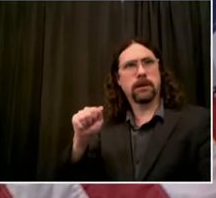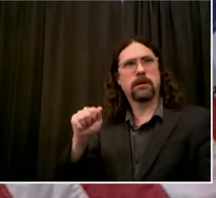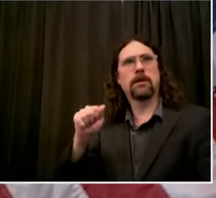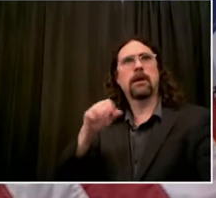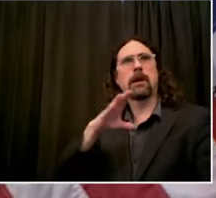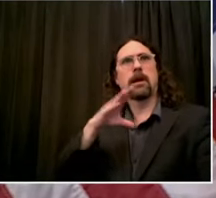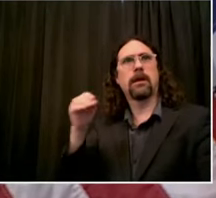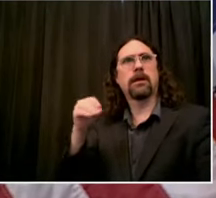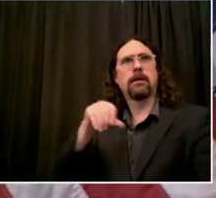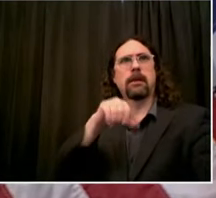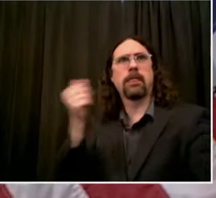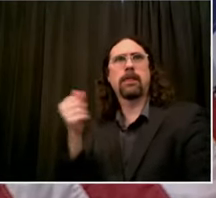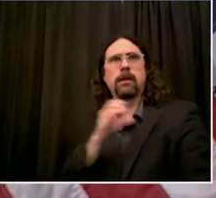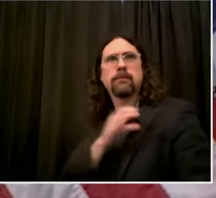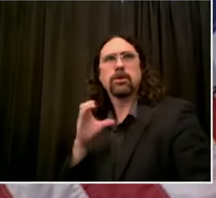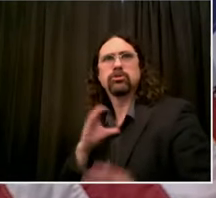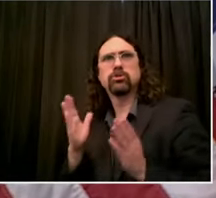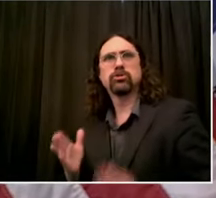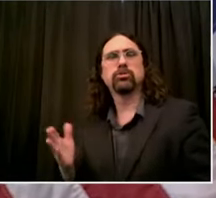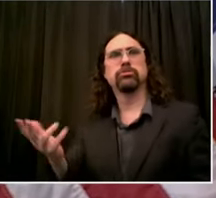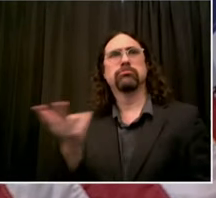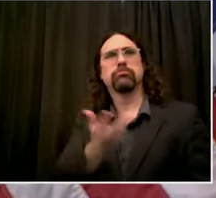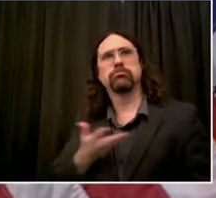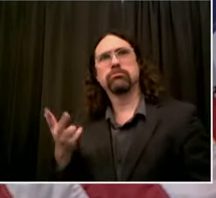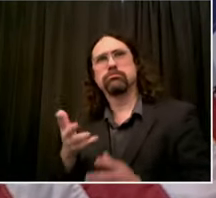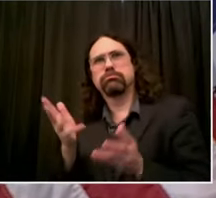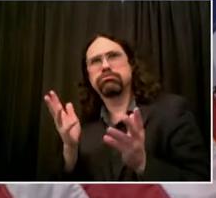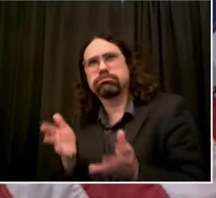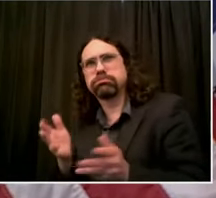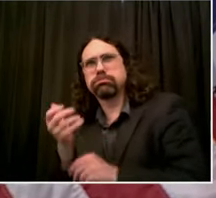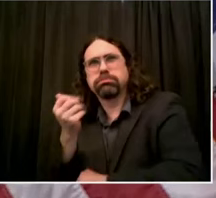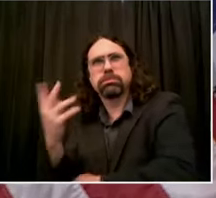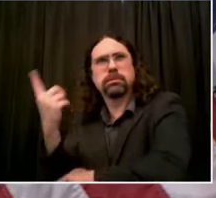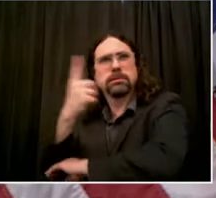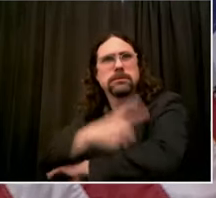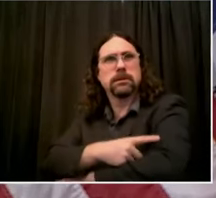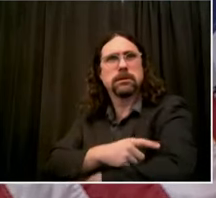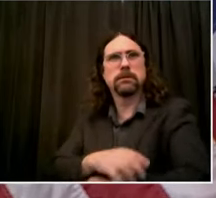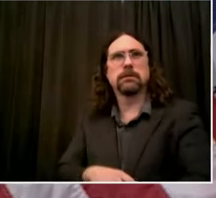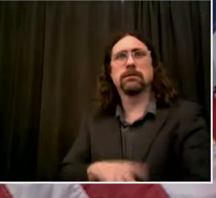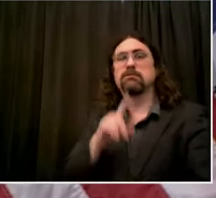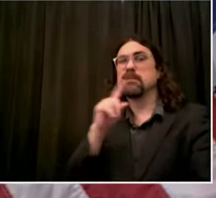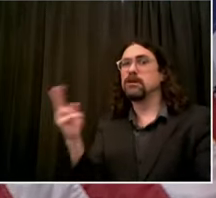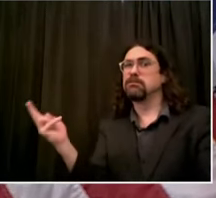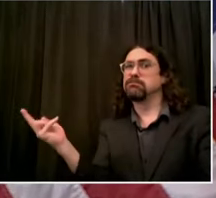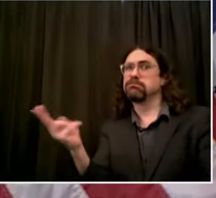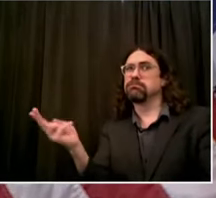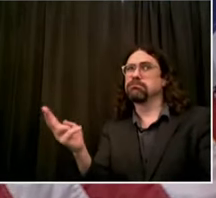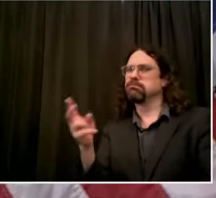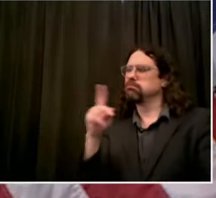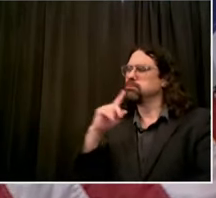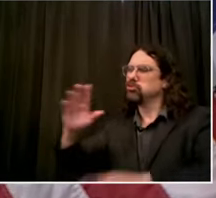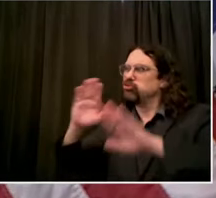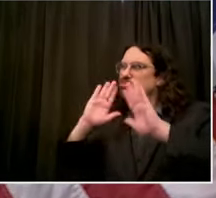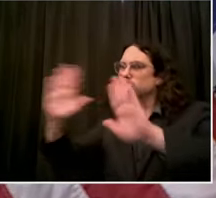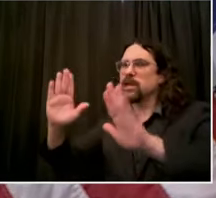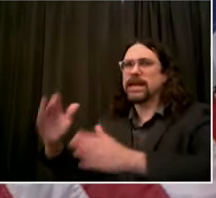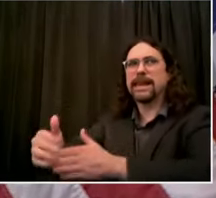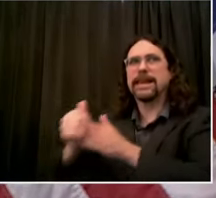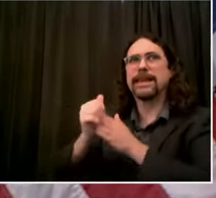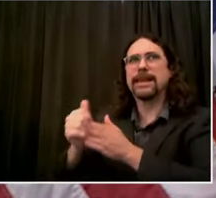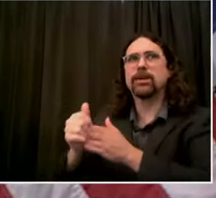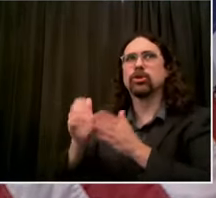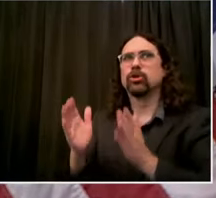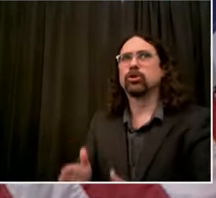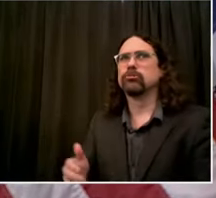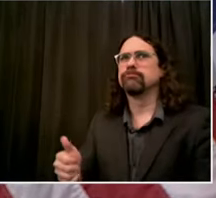them have shown tremendous leadership in the midst of this crisis. We went over the facts of last night. We saw a very, very different